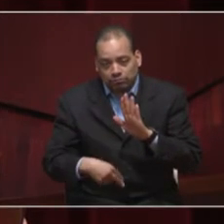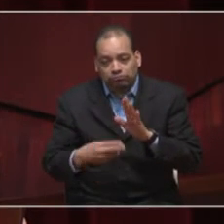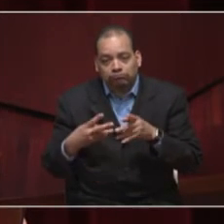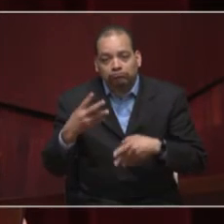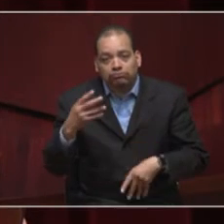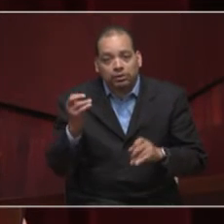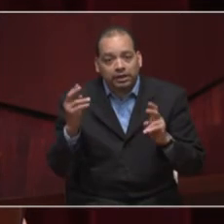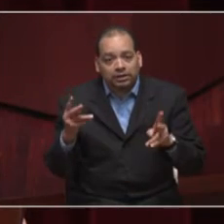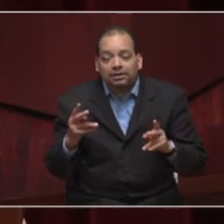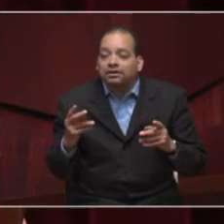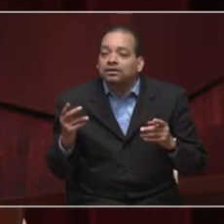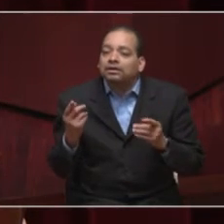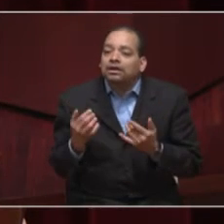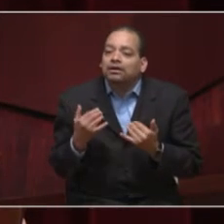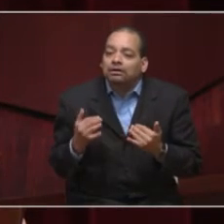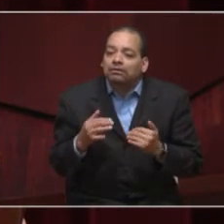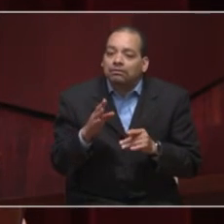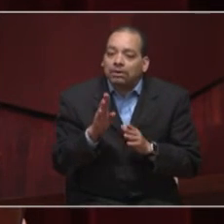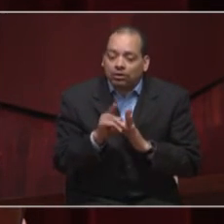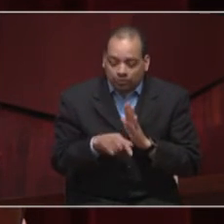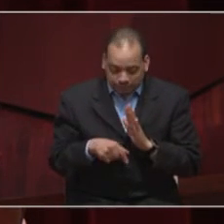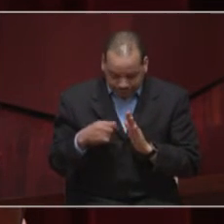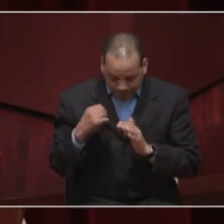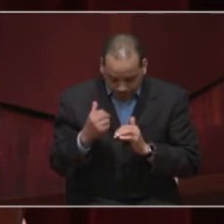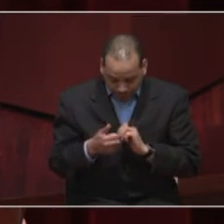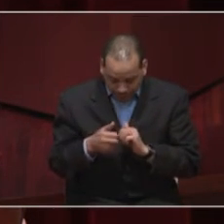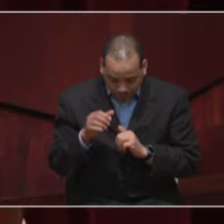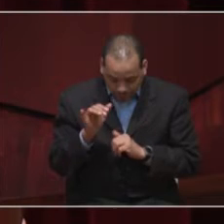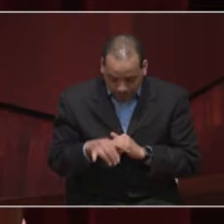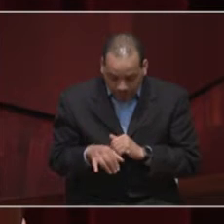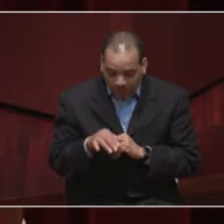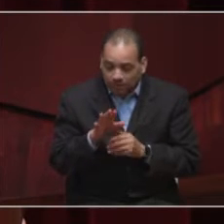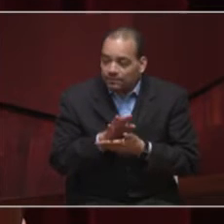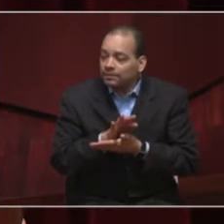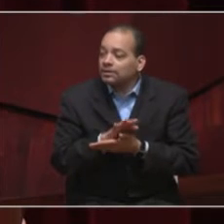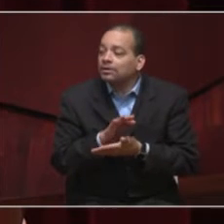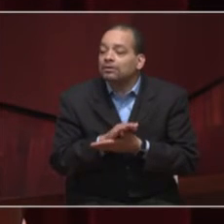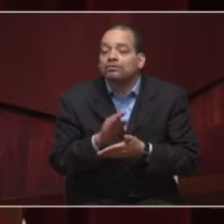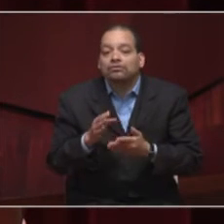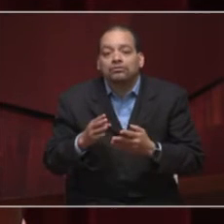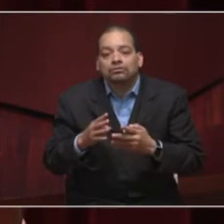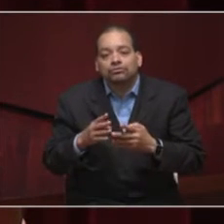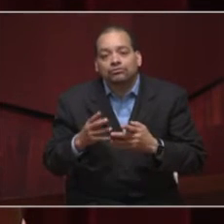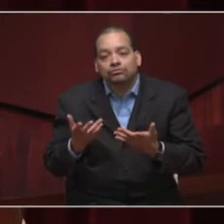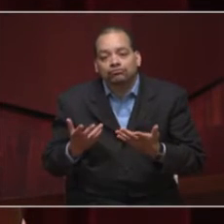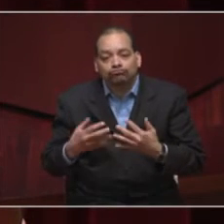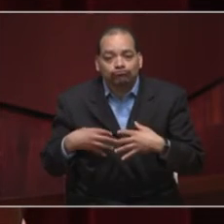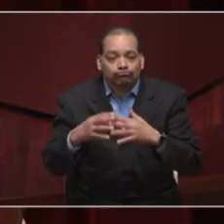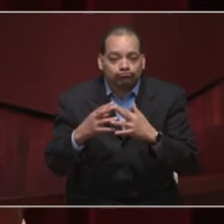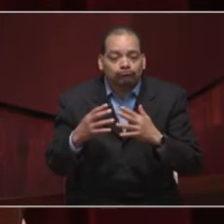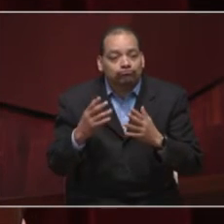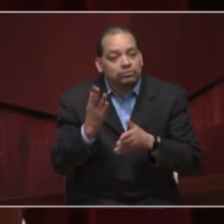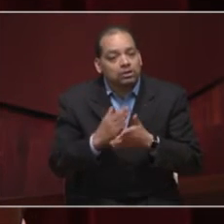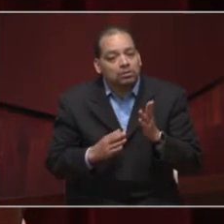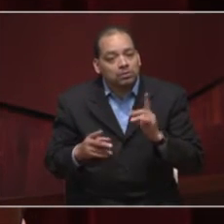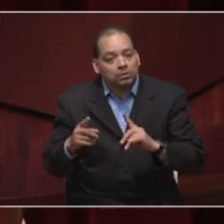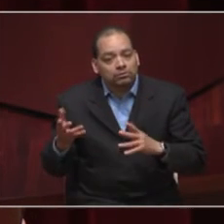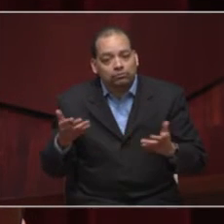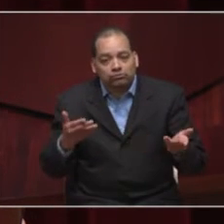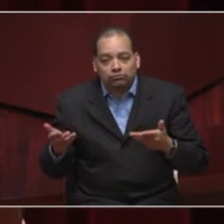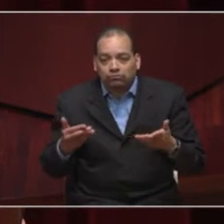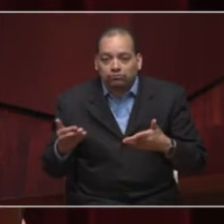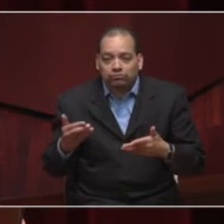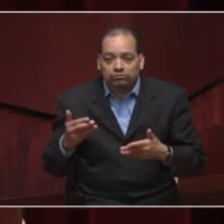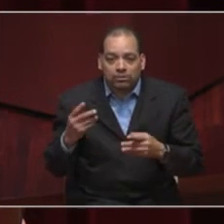So just a little bit of background on how the fly sheet was created. Some of you might have been invited to. OPM conducted